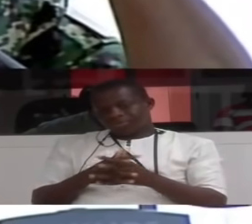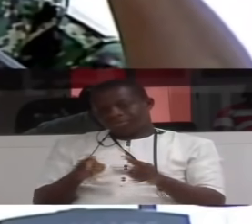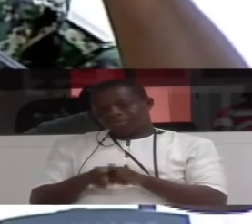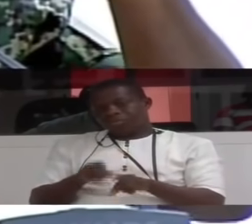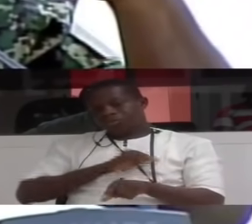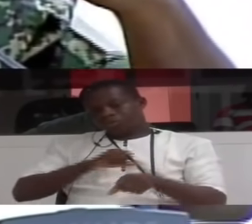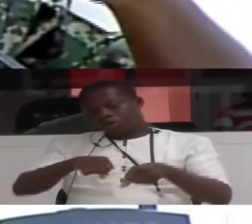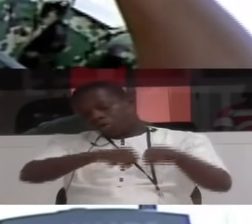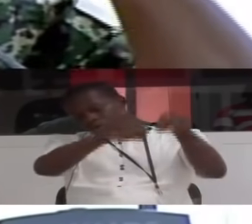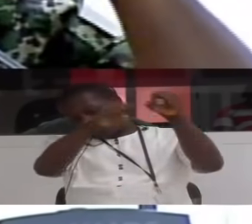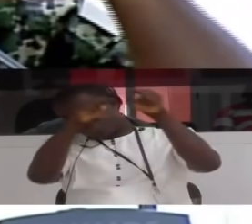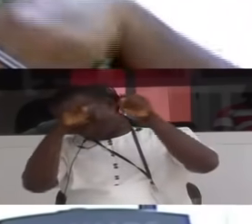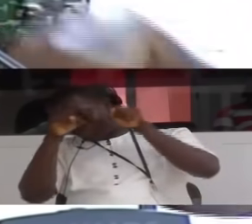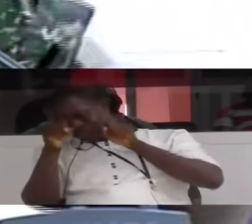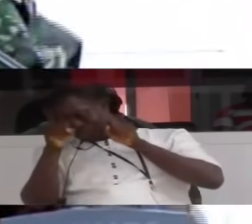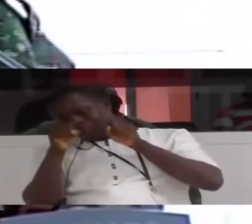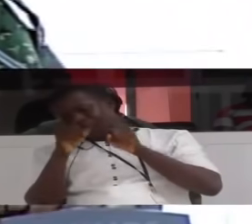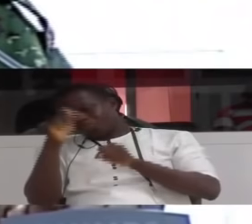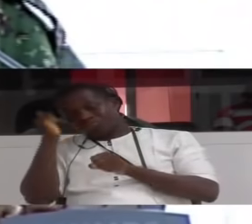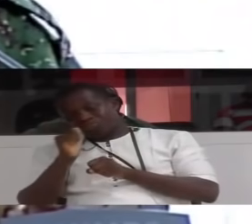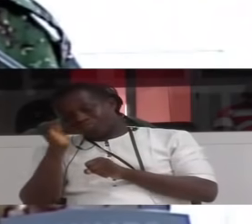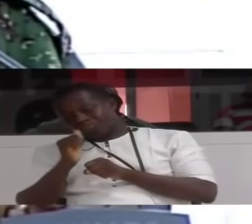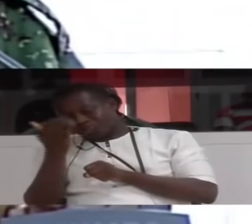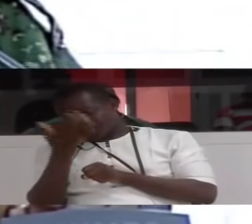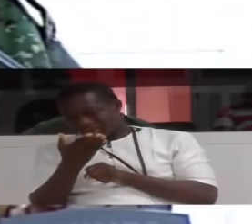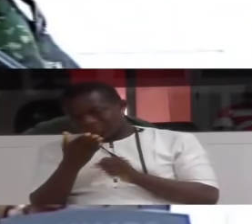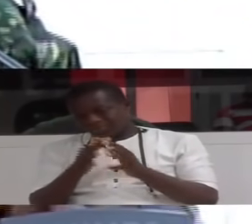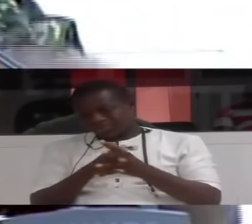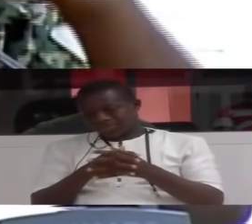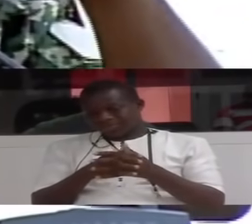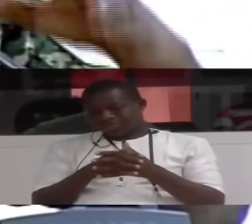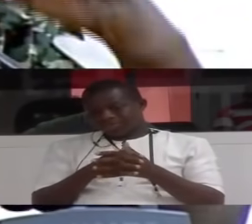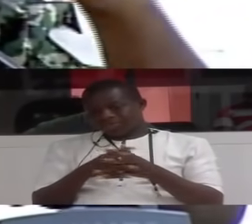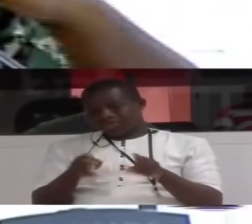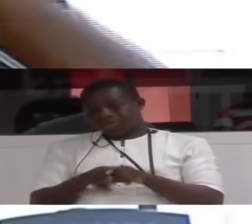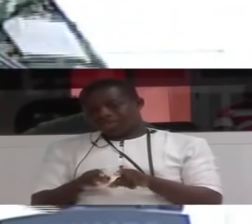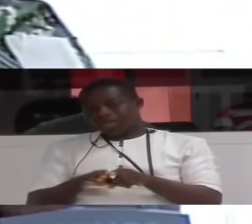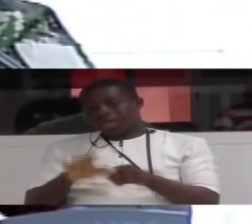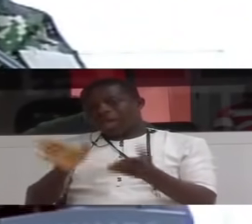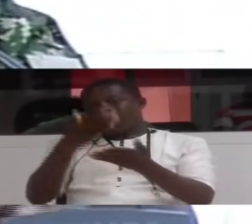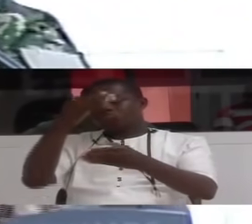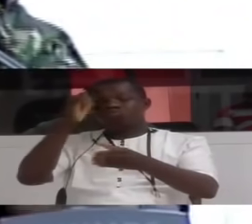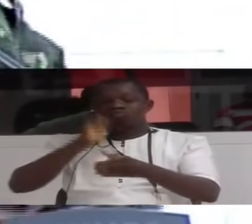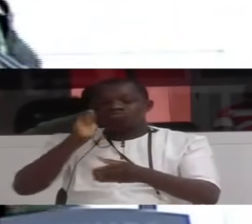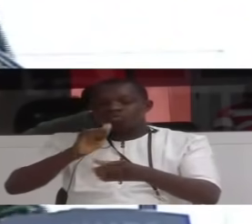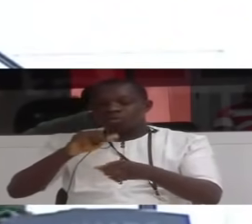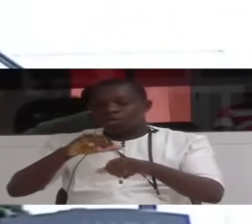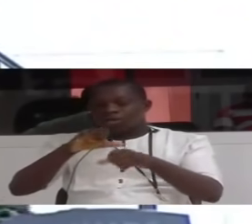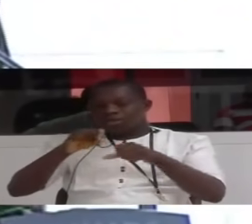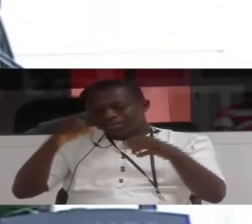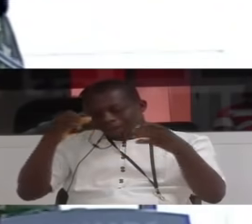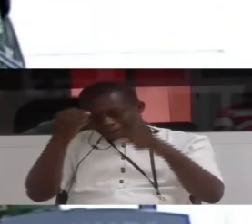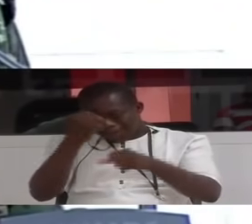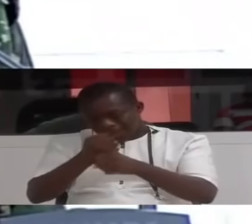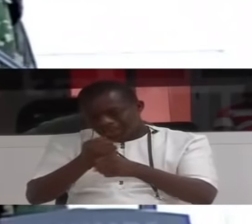Ayemura mbajol abe murari mbajol minna. The blanket that he covered himself with. Nga mbajoleta nga suffocate. We took that blanket and